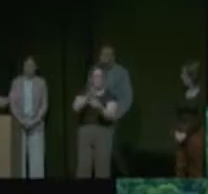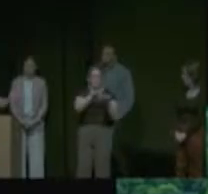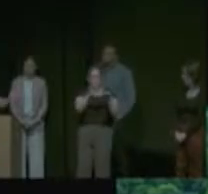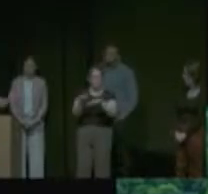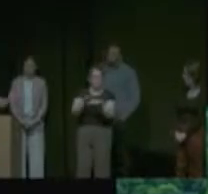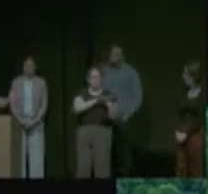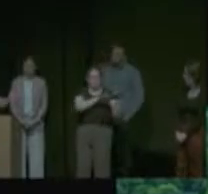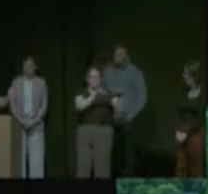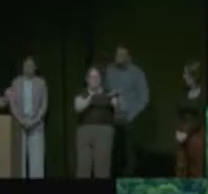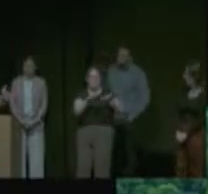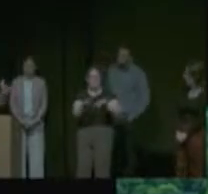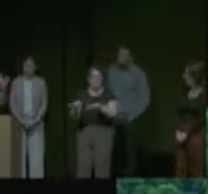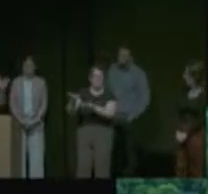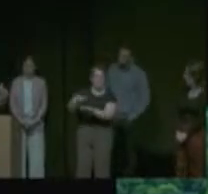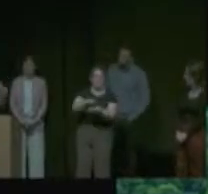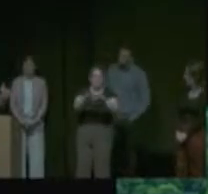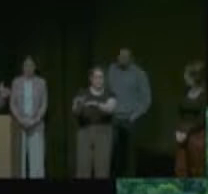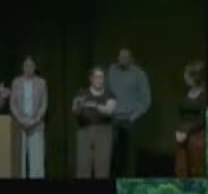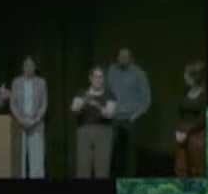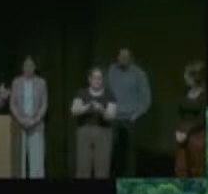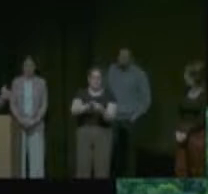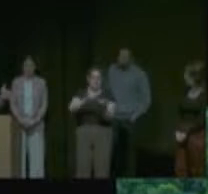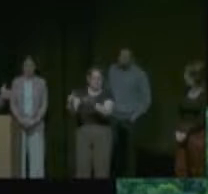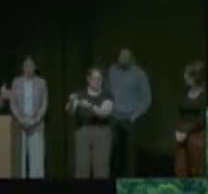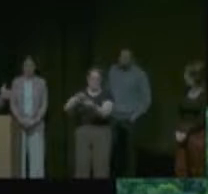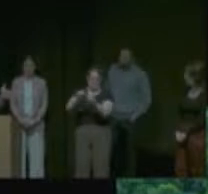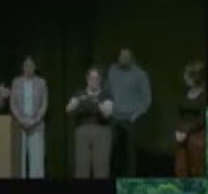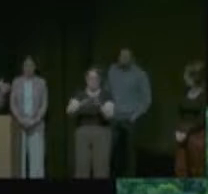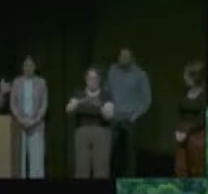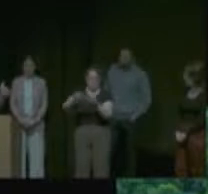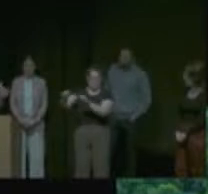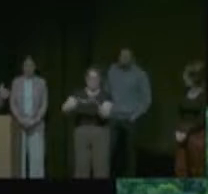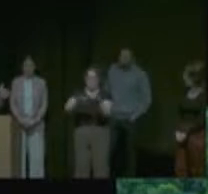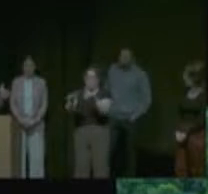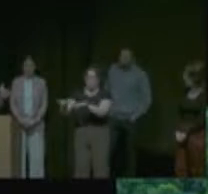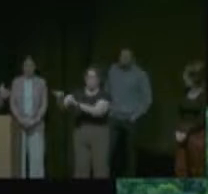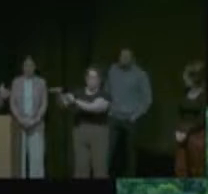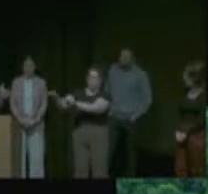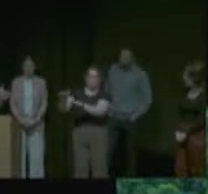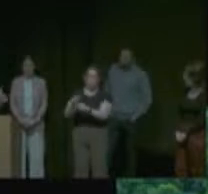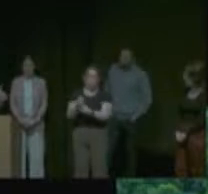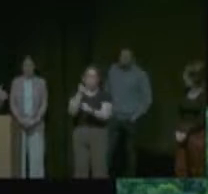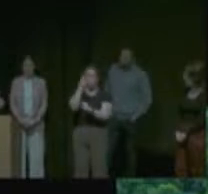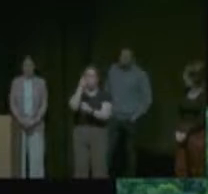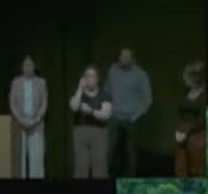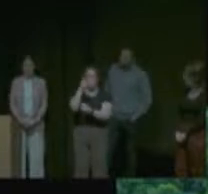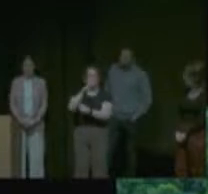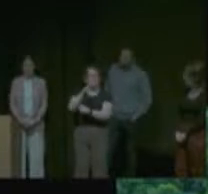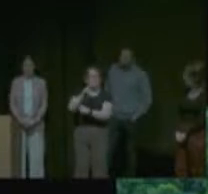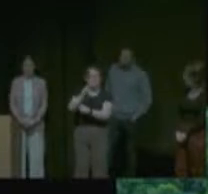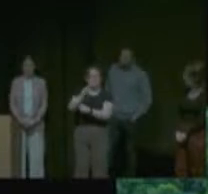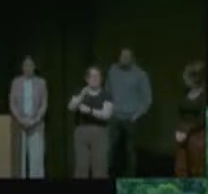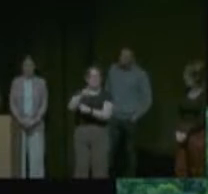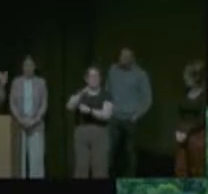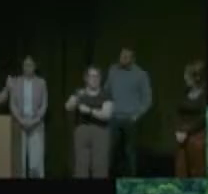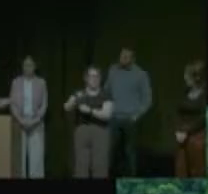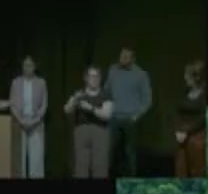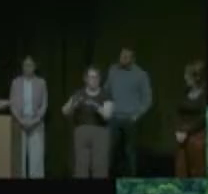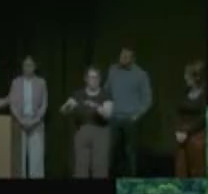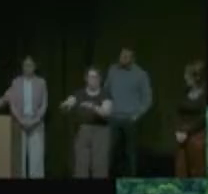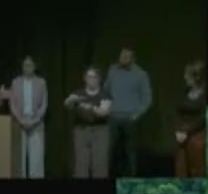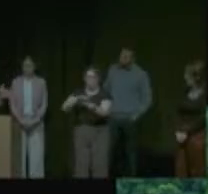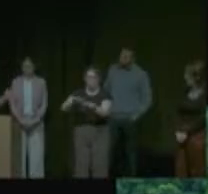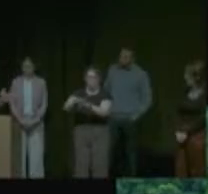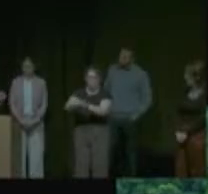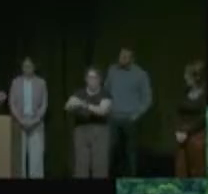amount of flow that's going to leave the dam. That pool just slows it down. So it's already full of water. Every little bit of water that comes in